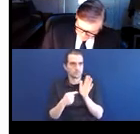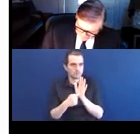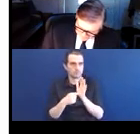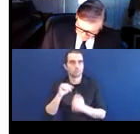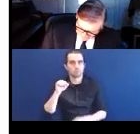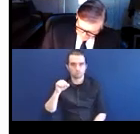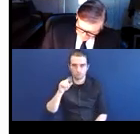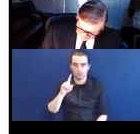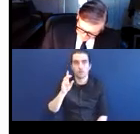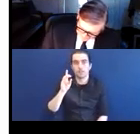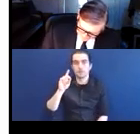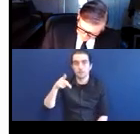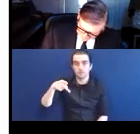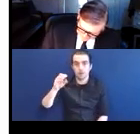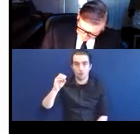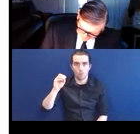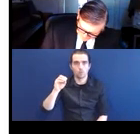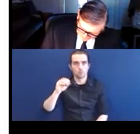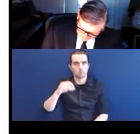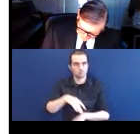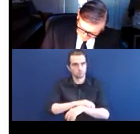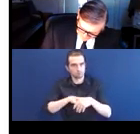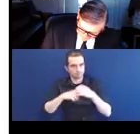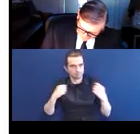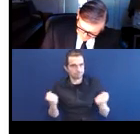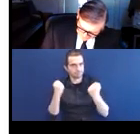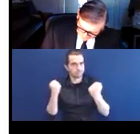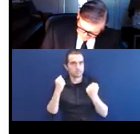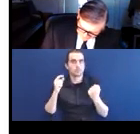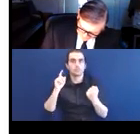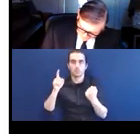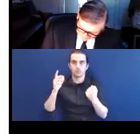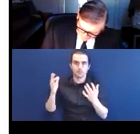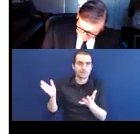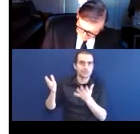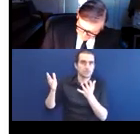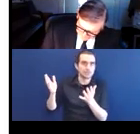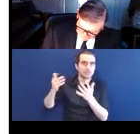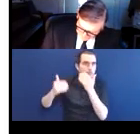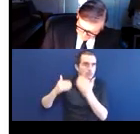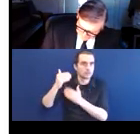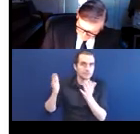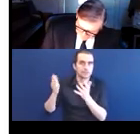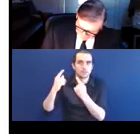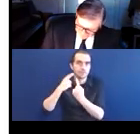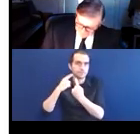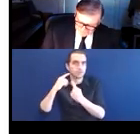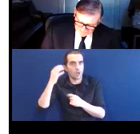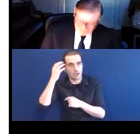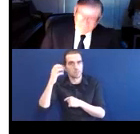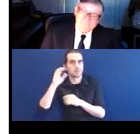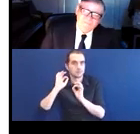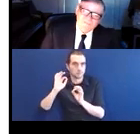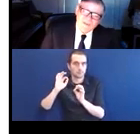regulations that disability is a cross-cutting issue and they must consult the labor movement. And this has delayed the issuance of the percentage because there